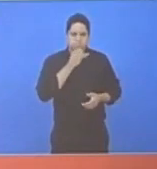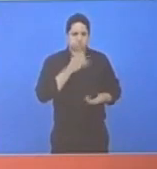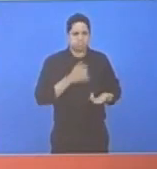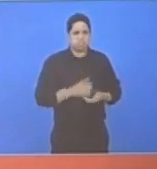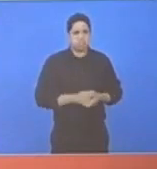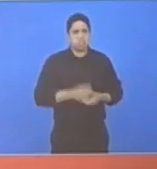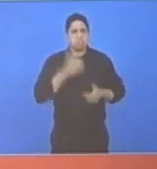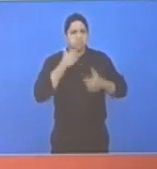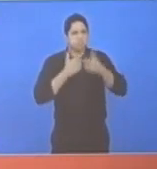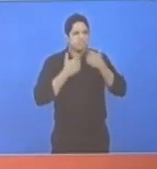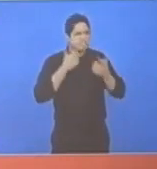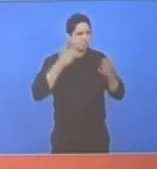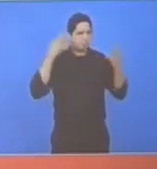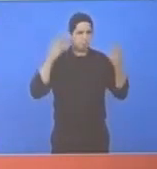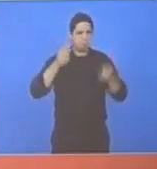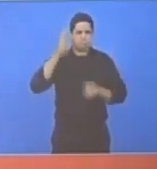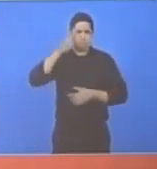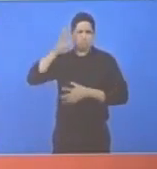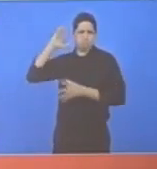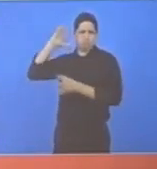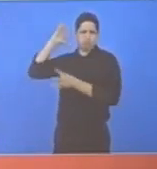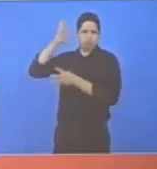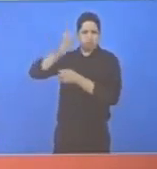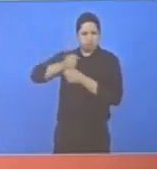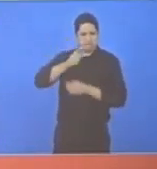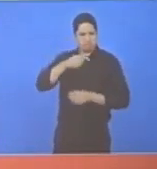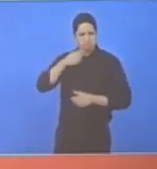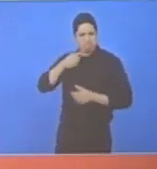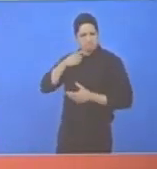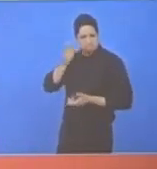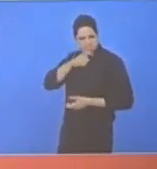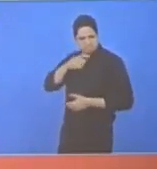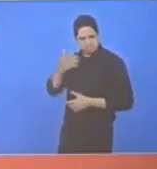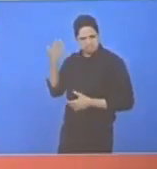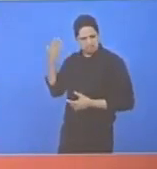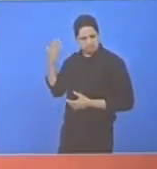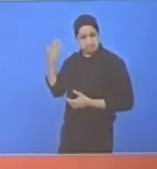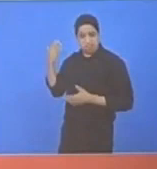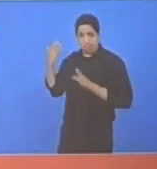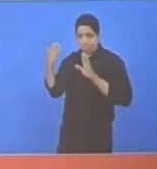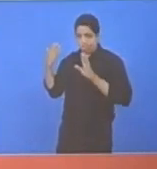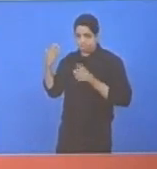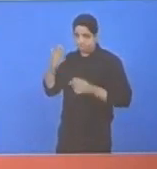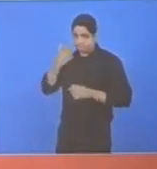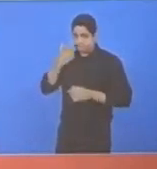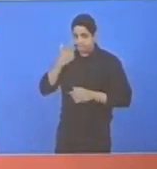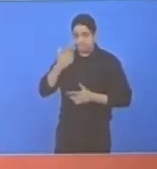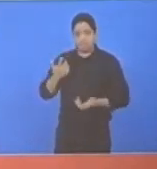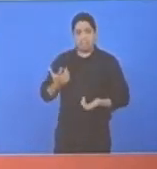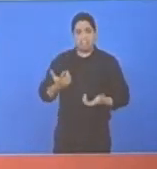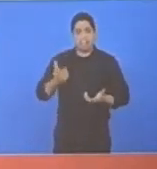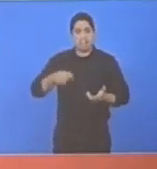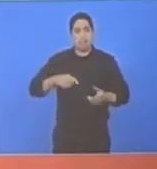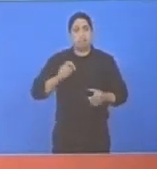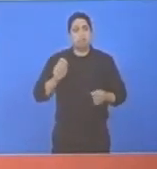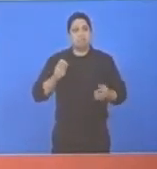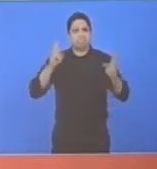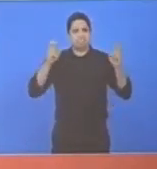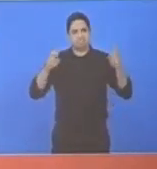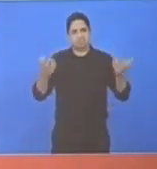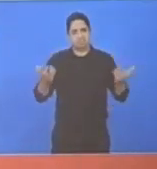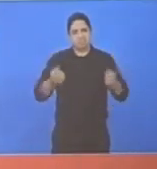Nobody can have any doubt about the history or the story. The aspect is